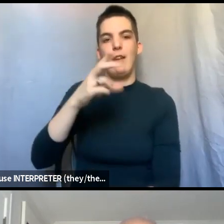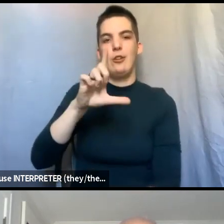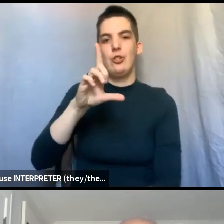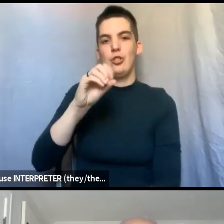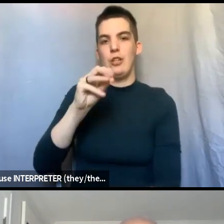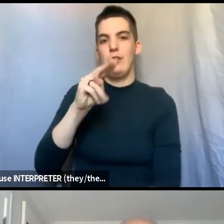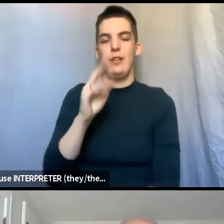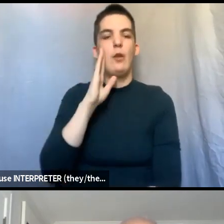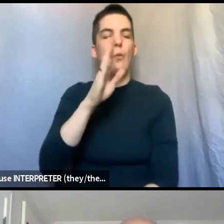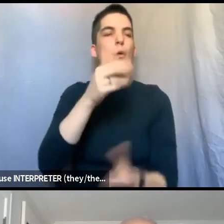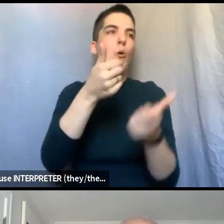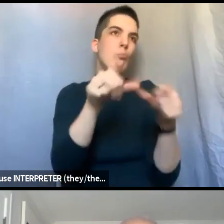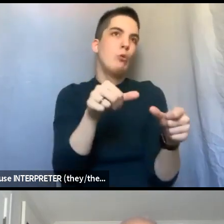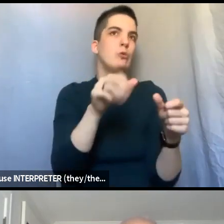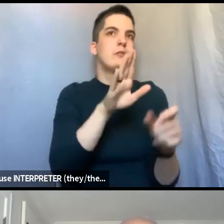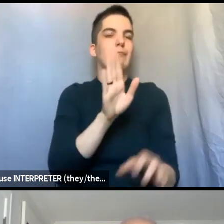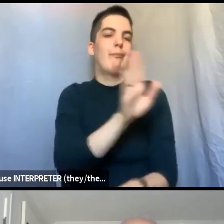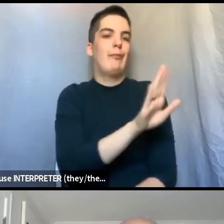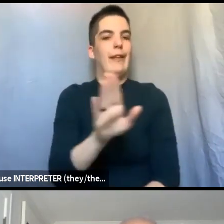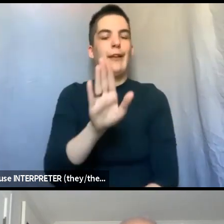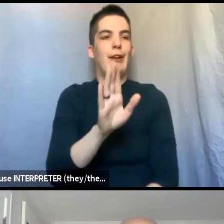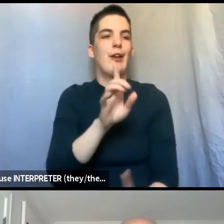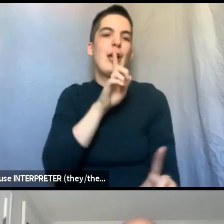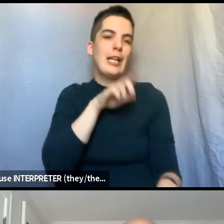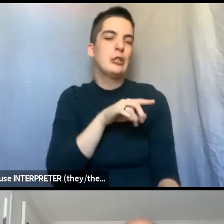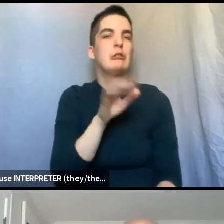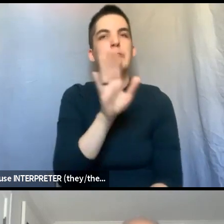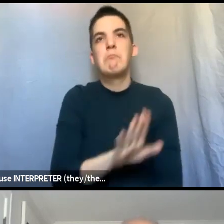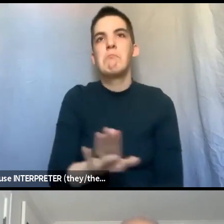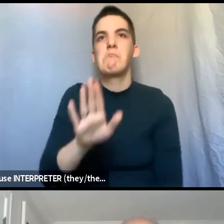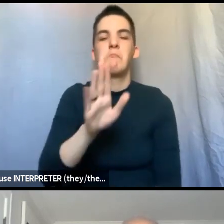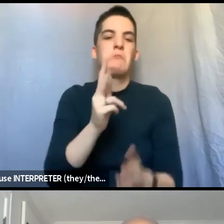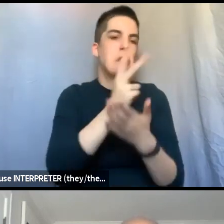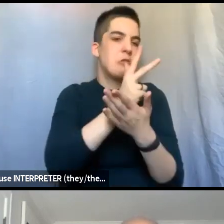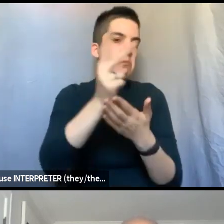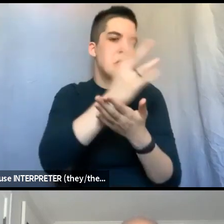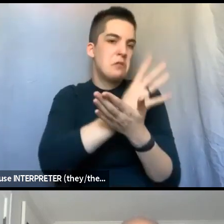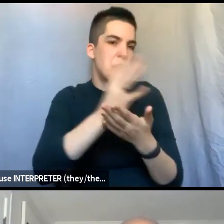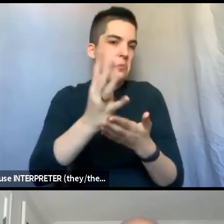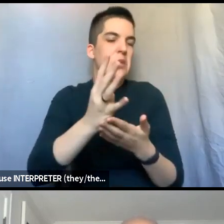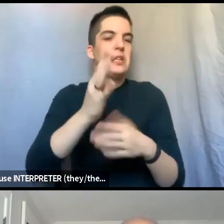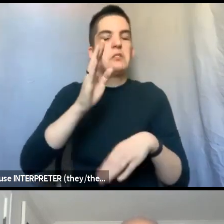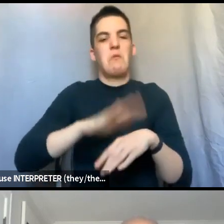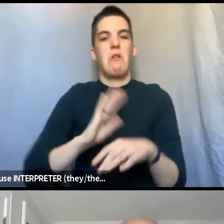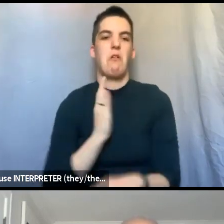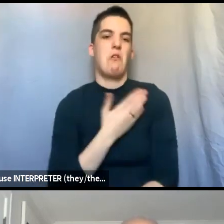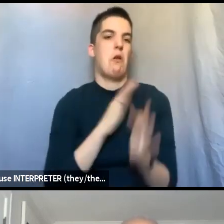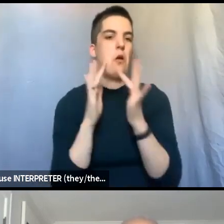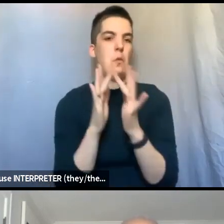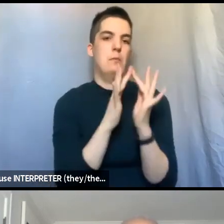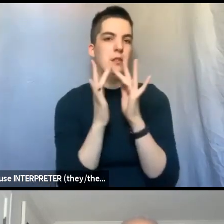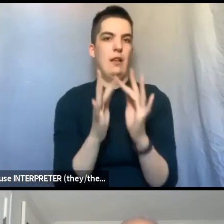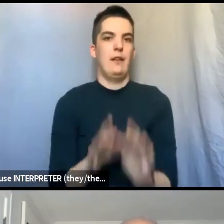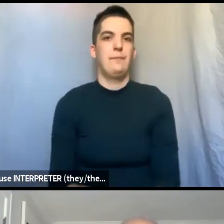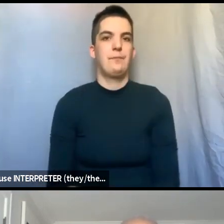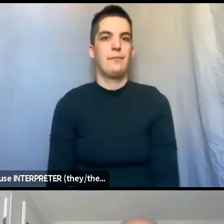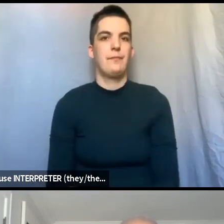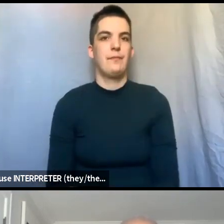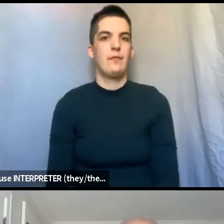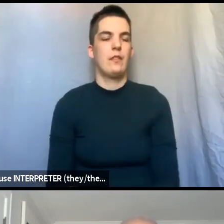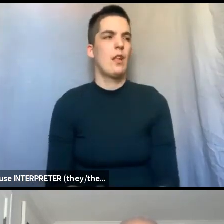answers, let's say 3 to 4 weeks from now, on the Directors Lab West website. After I figure out what a